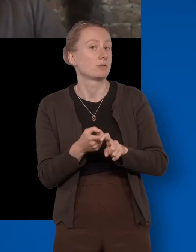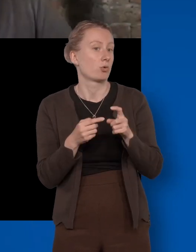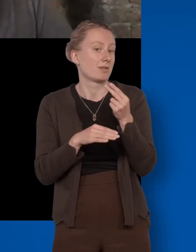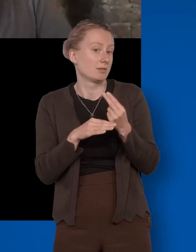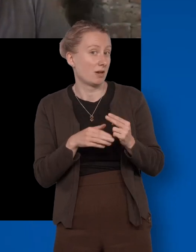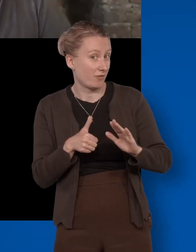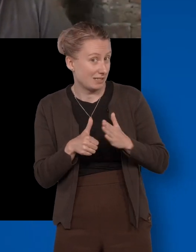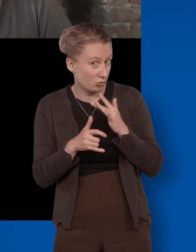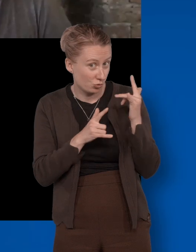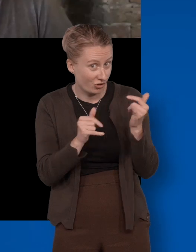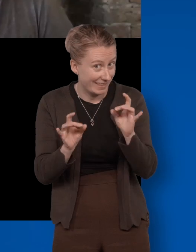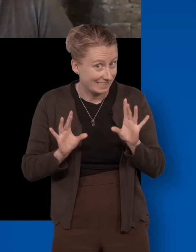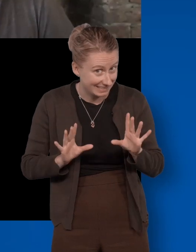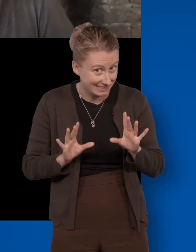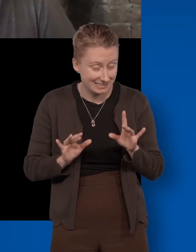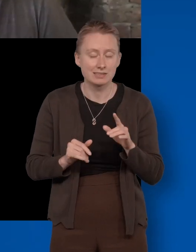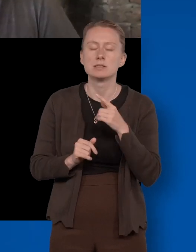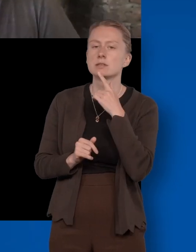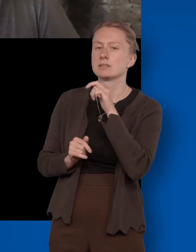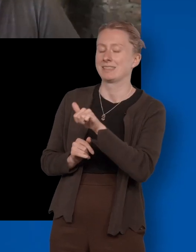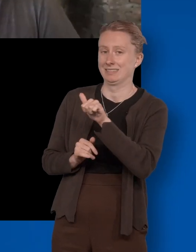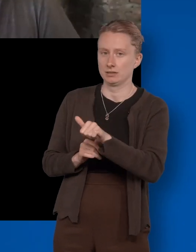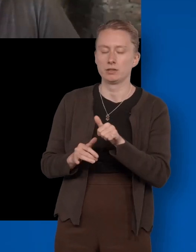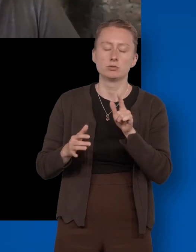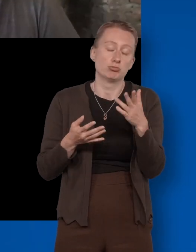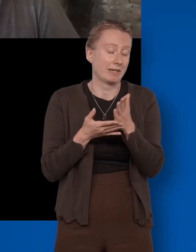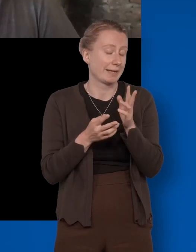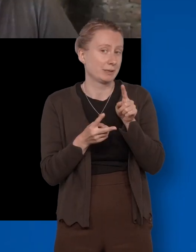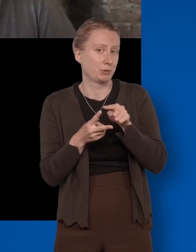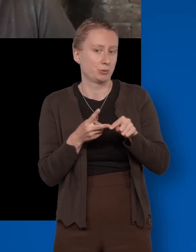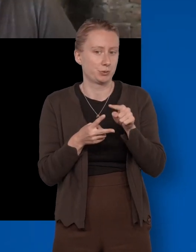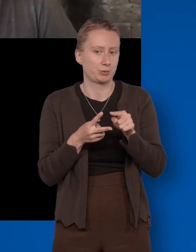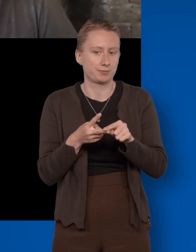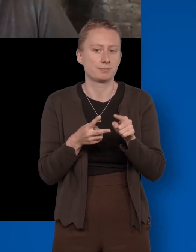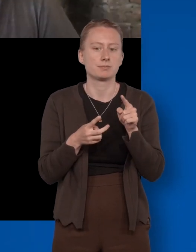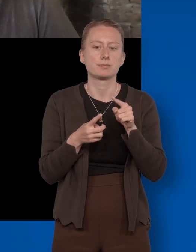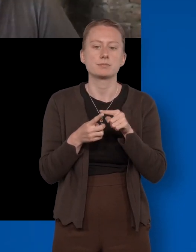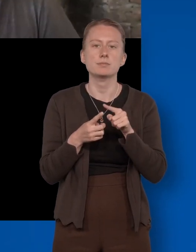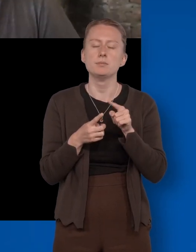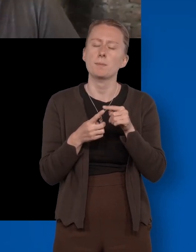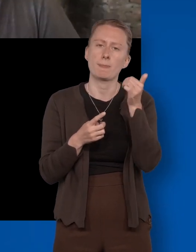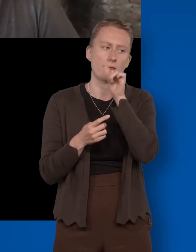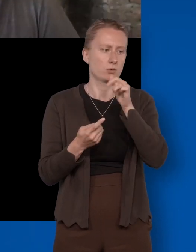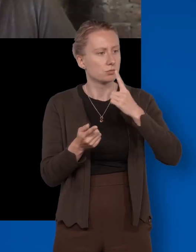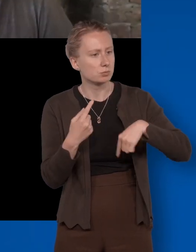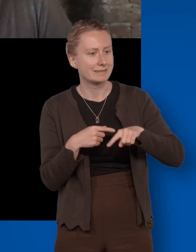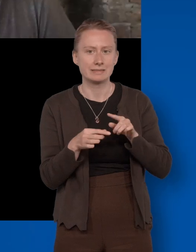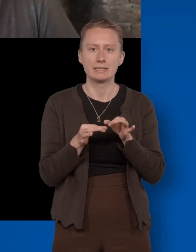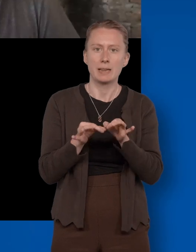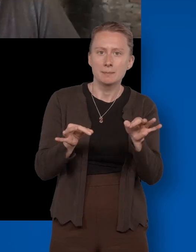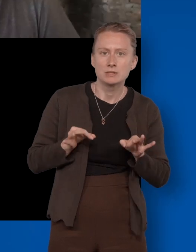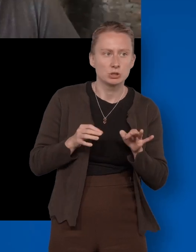design of the initial survey. Yeah, I mean, I guess there's two things. Of course, we're not limited